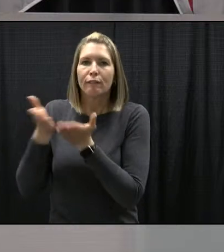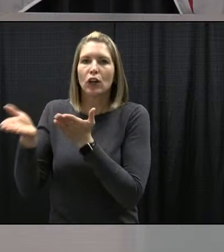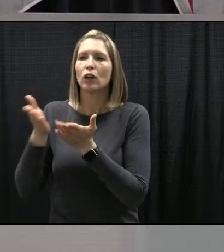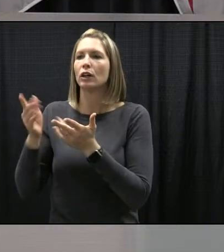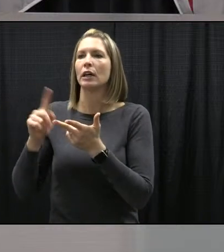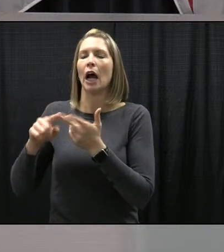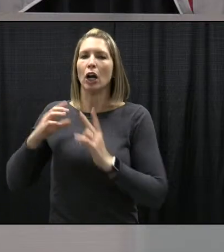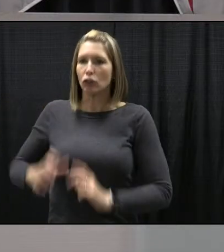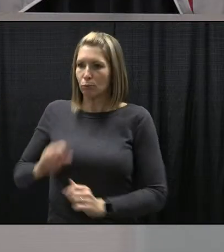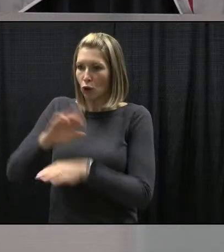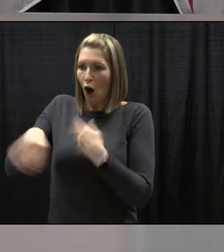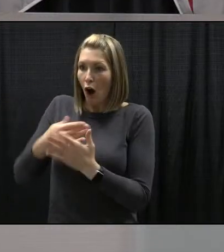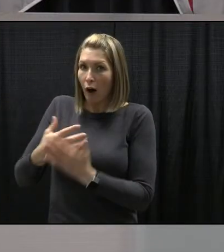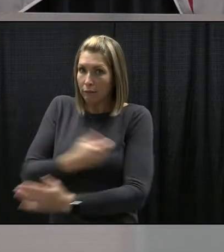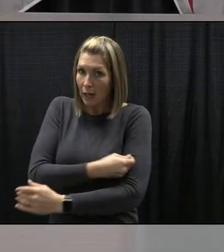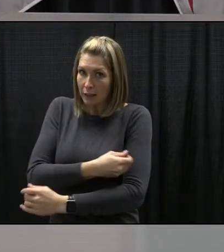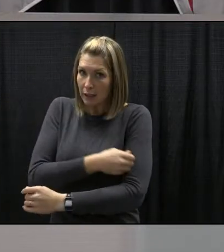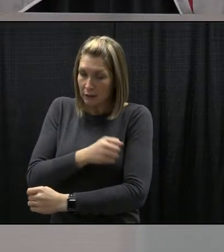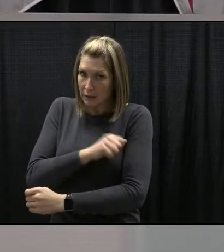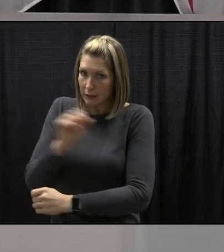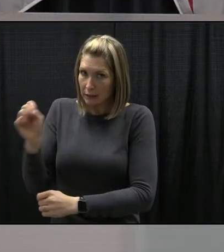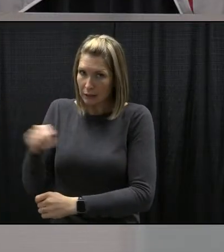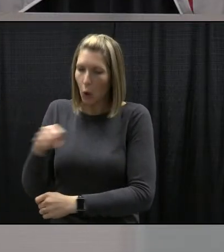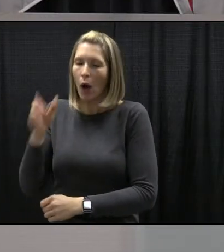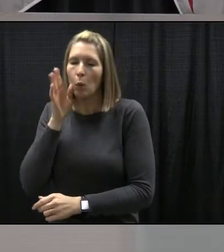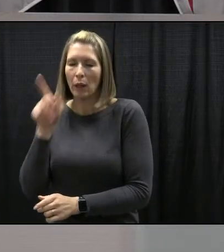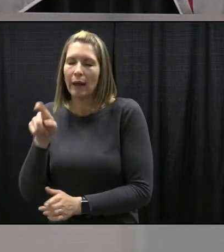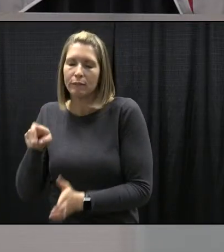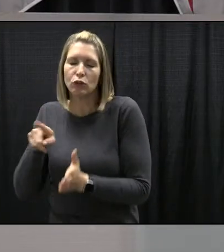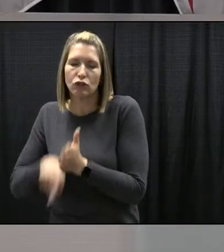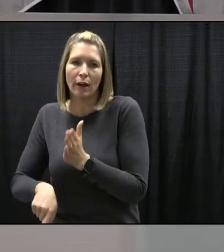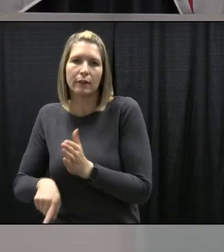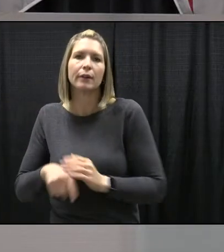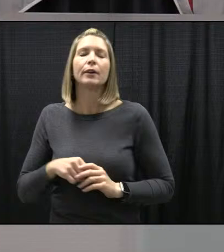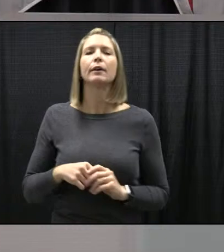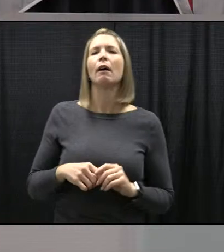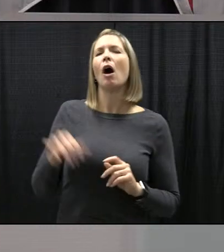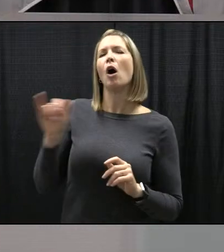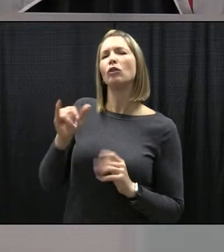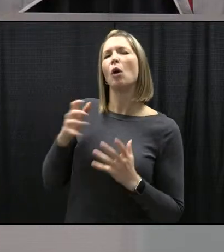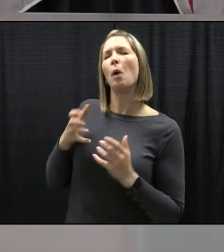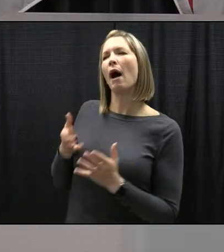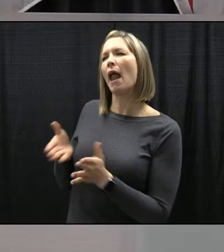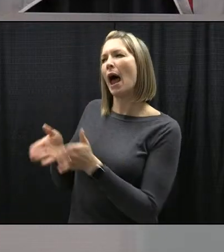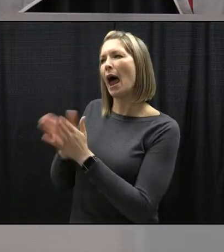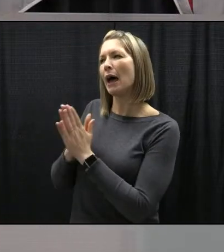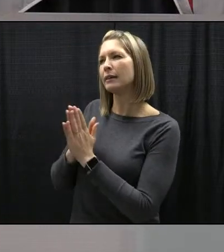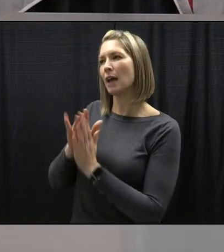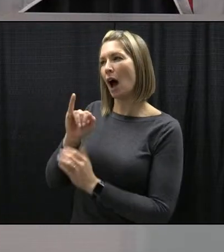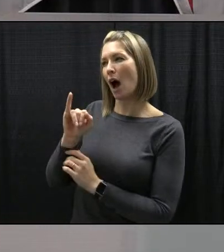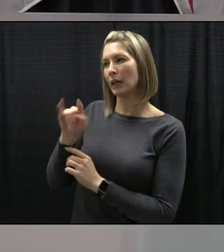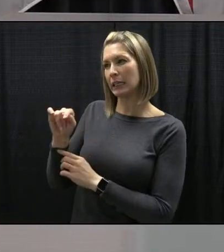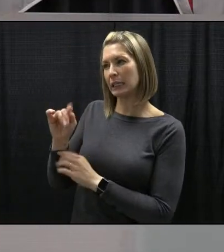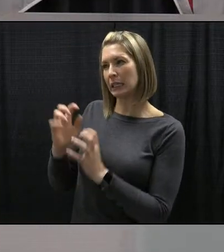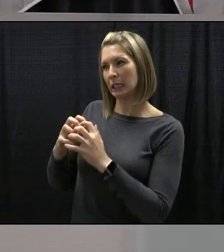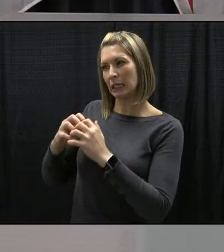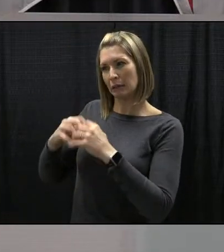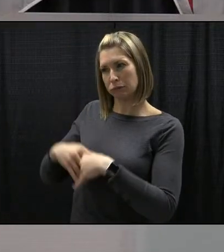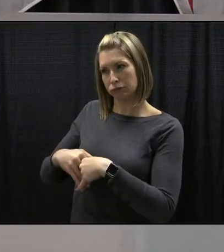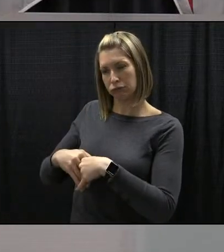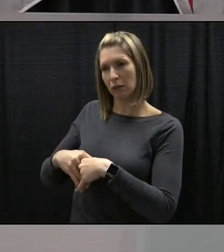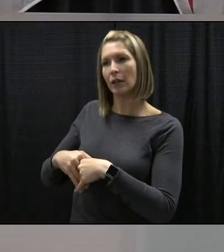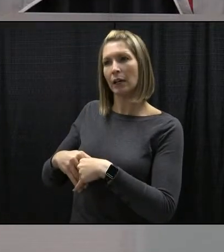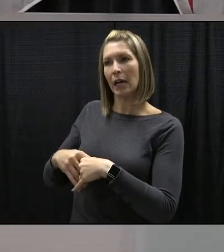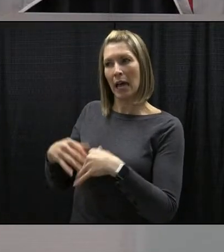And just to clarify, there's no concerns right now with regards to the IT outage to have this done by